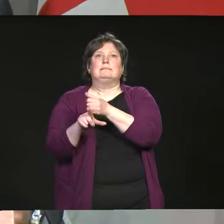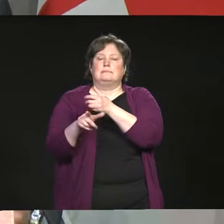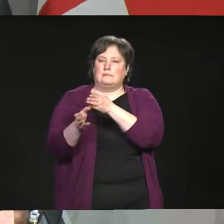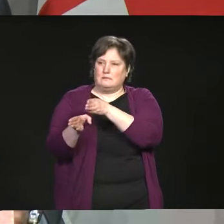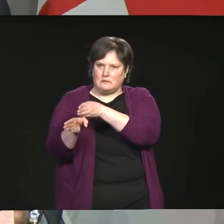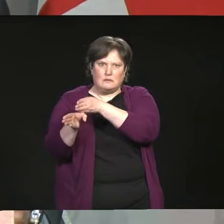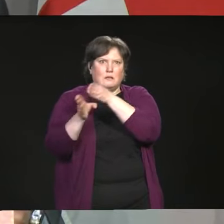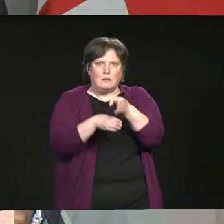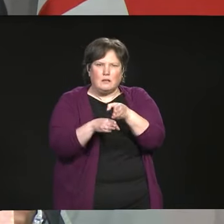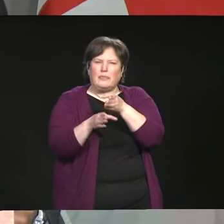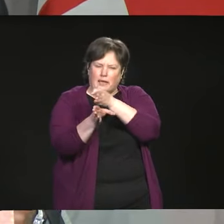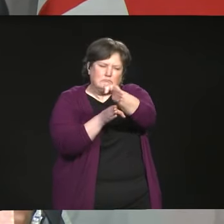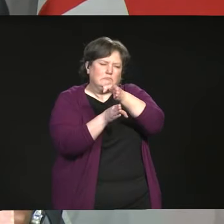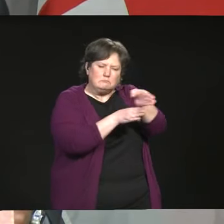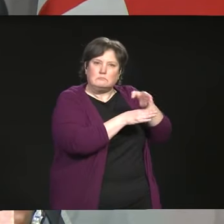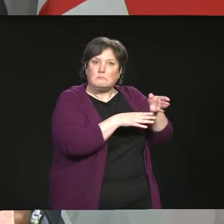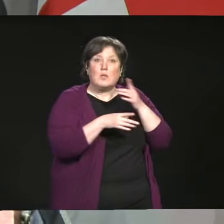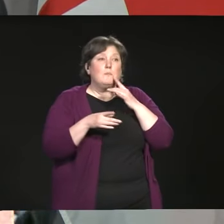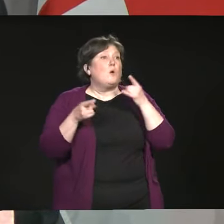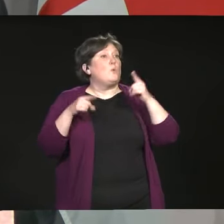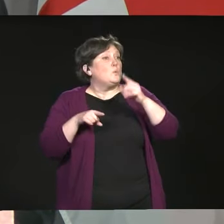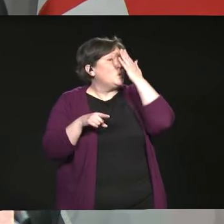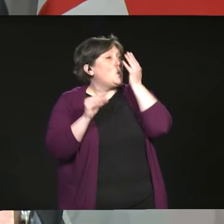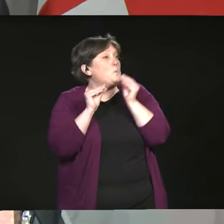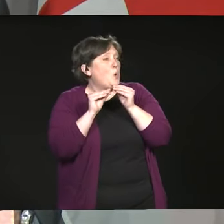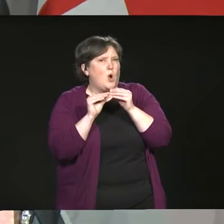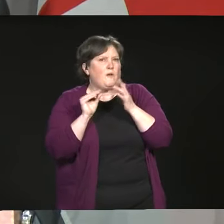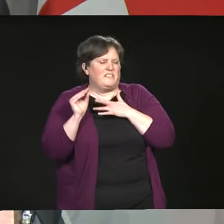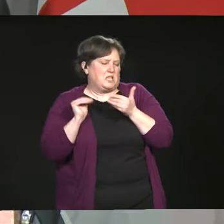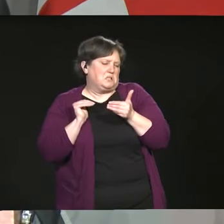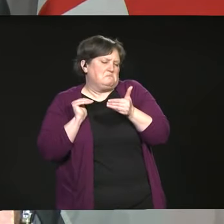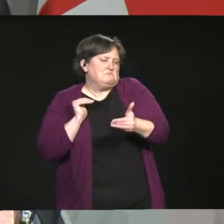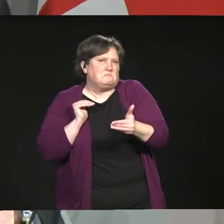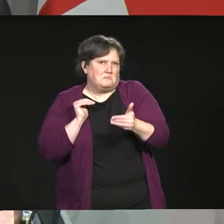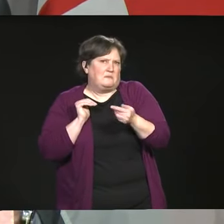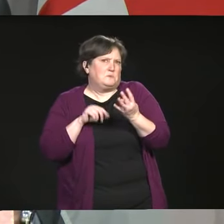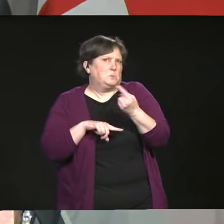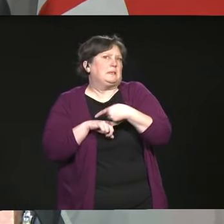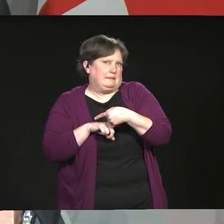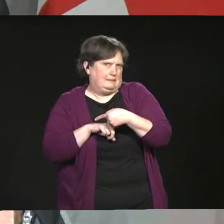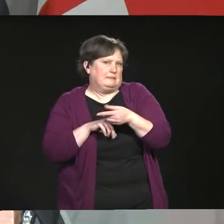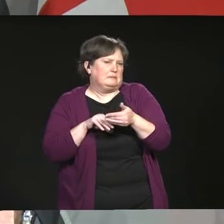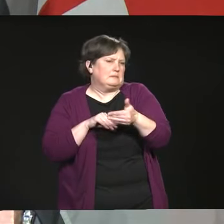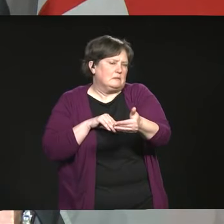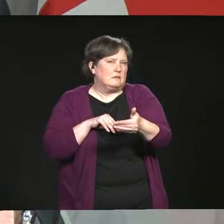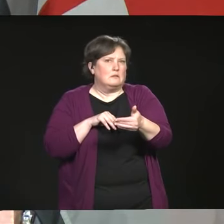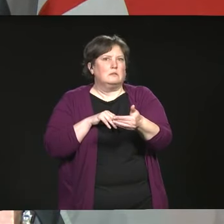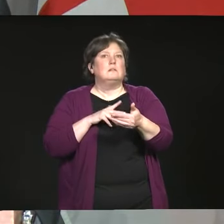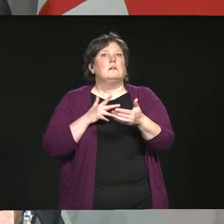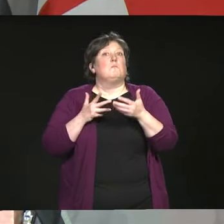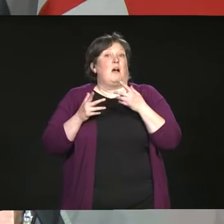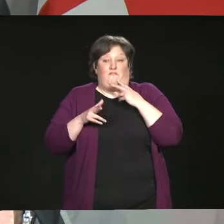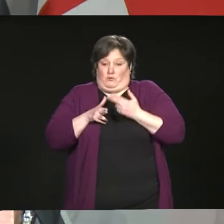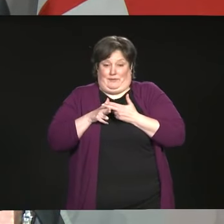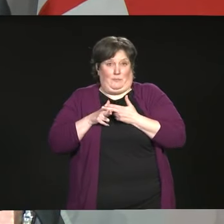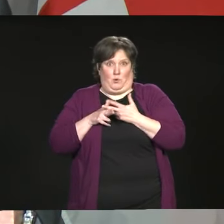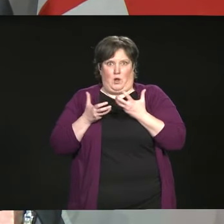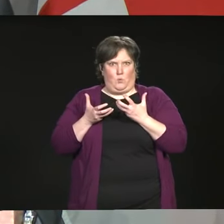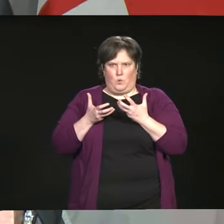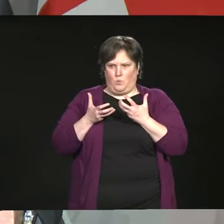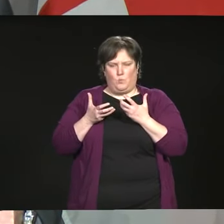it will be in the very near term. In the coming days, what we want to do is give people a more full understanding of how the impacts will